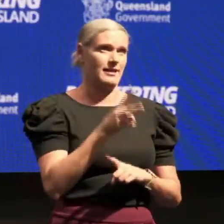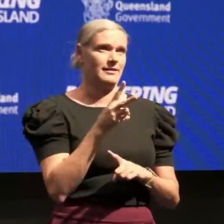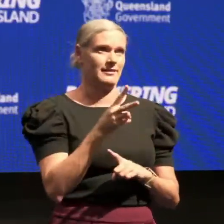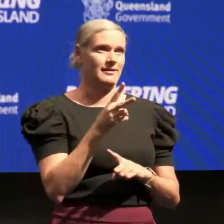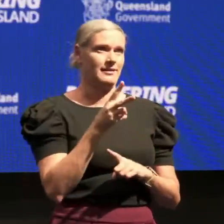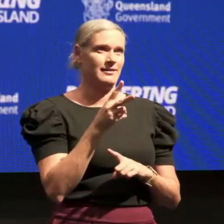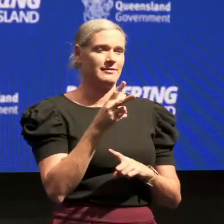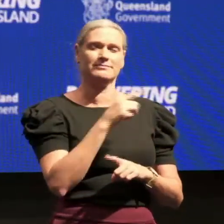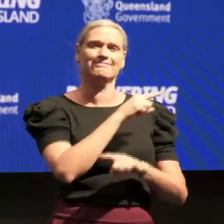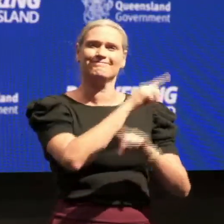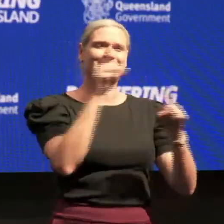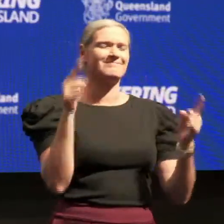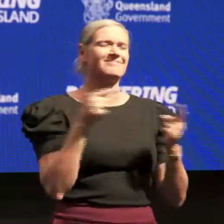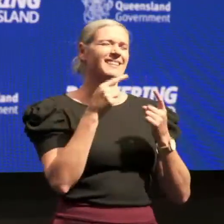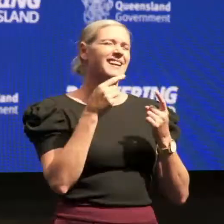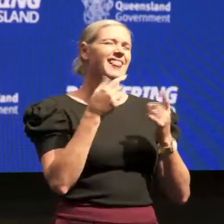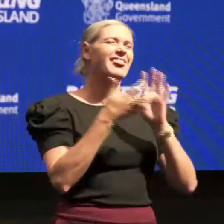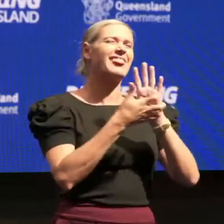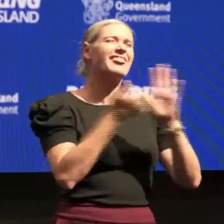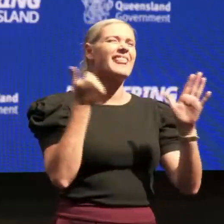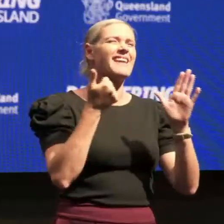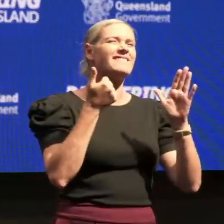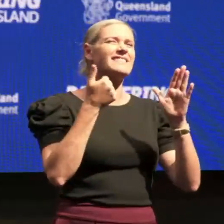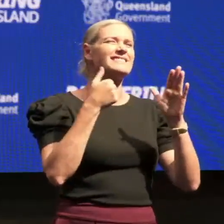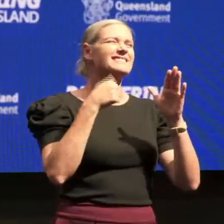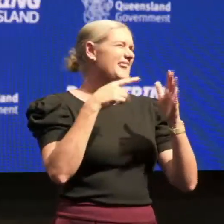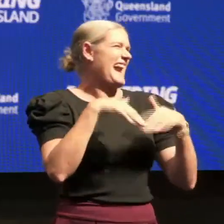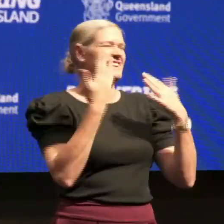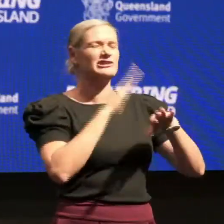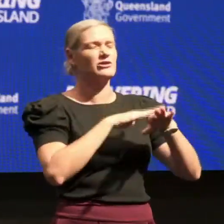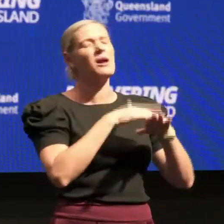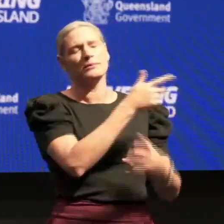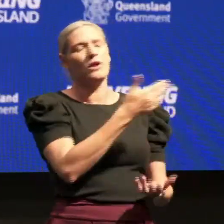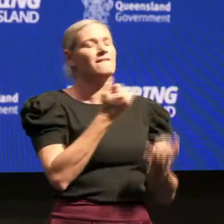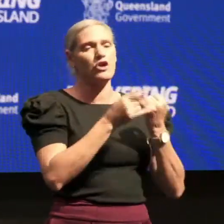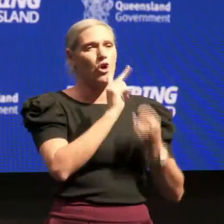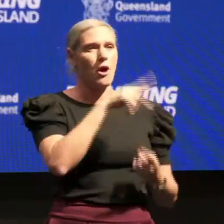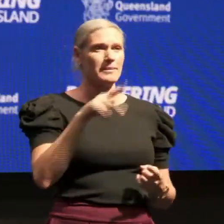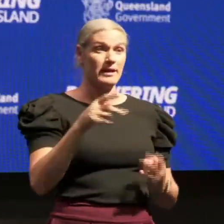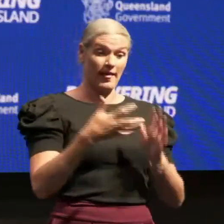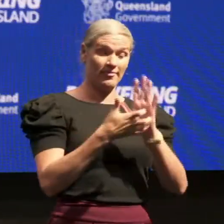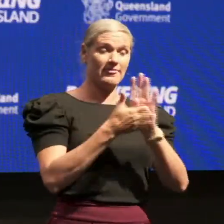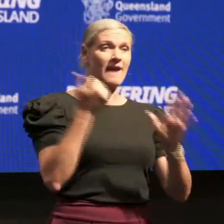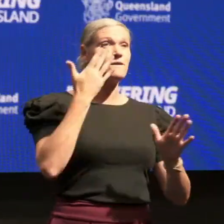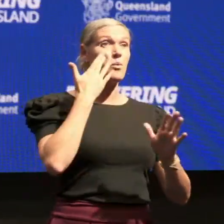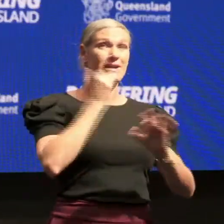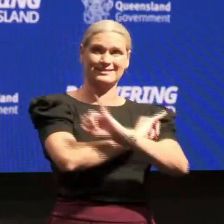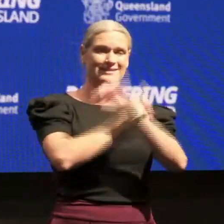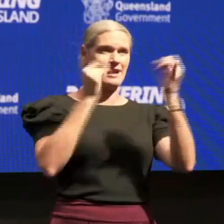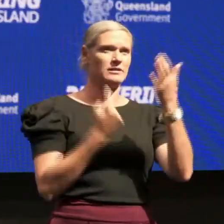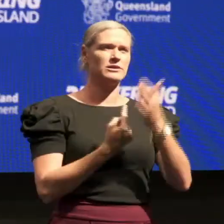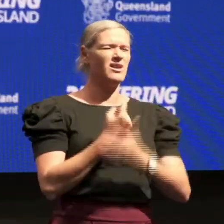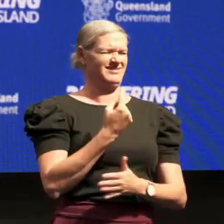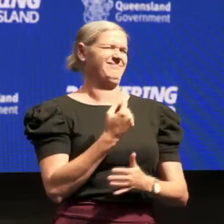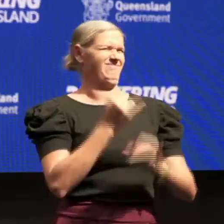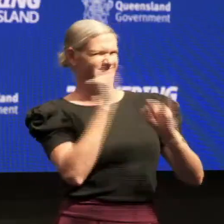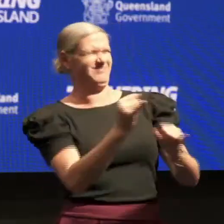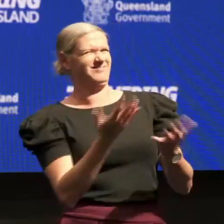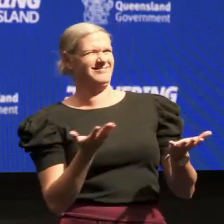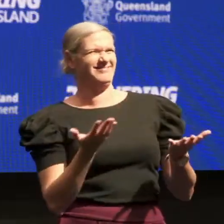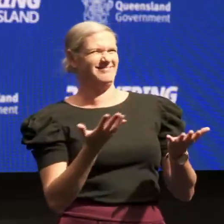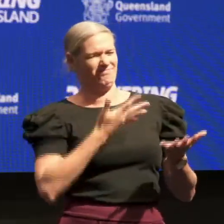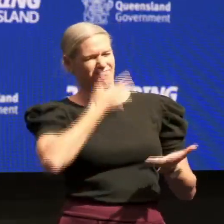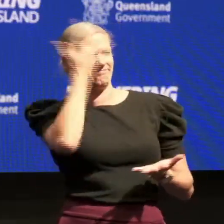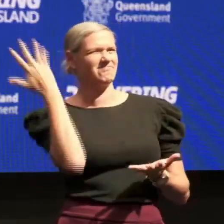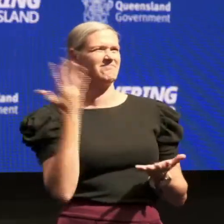Theft at any time is pretty ordinary. Theft during a disaster that puts people at harm's way is the lowest of low,